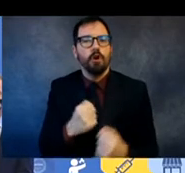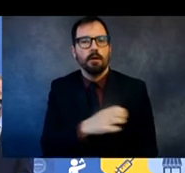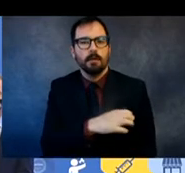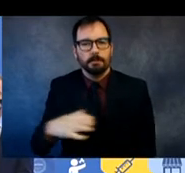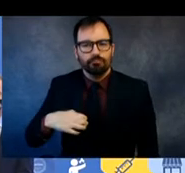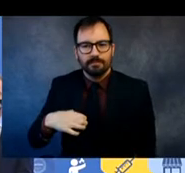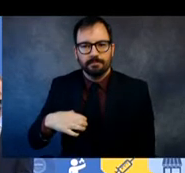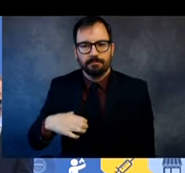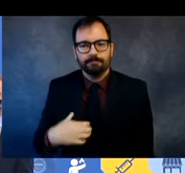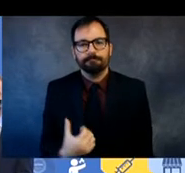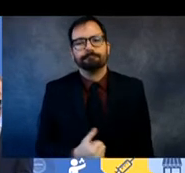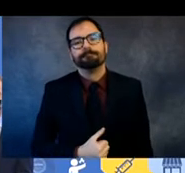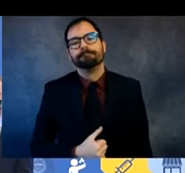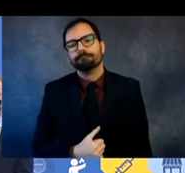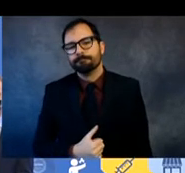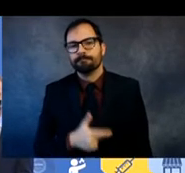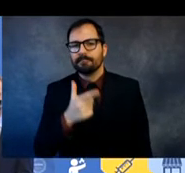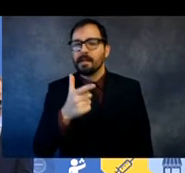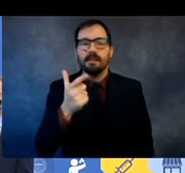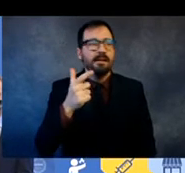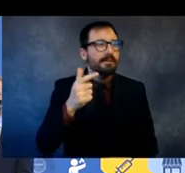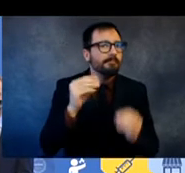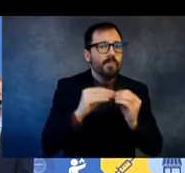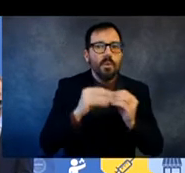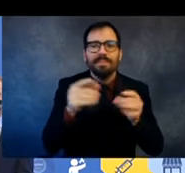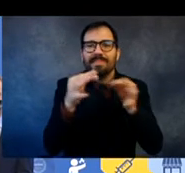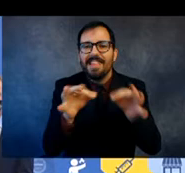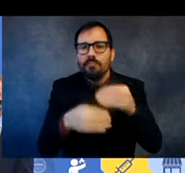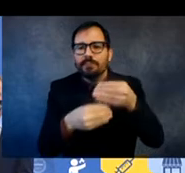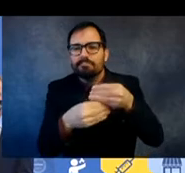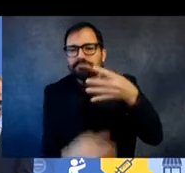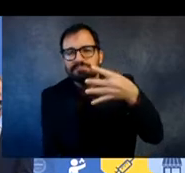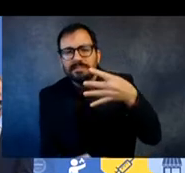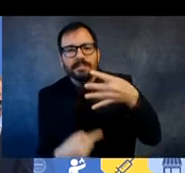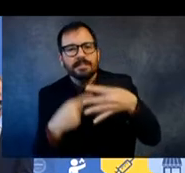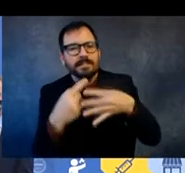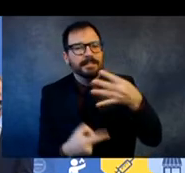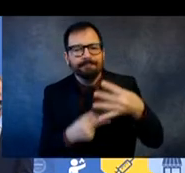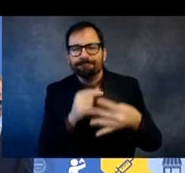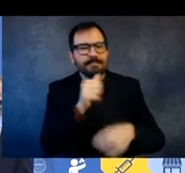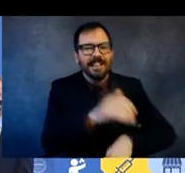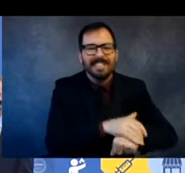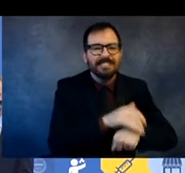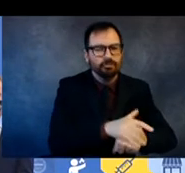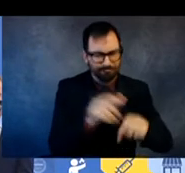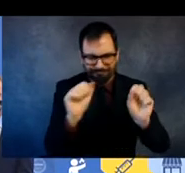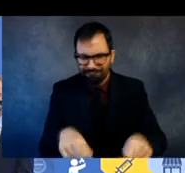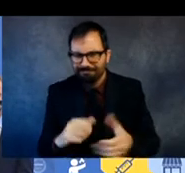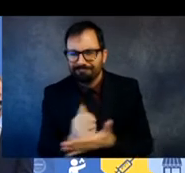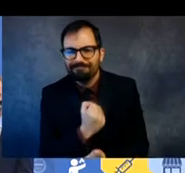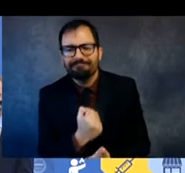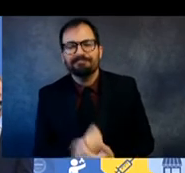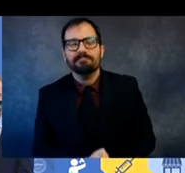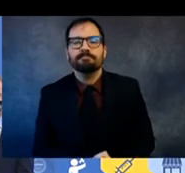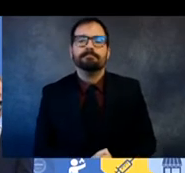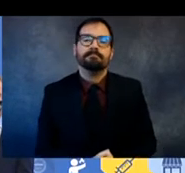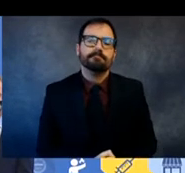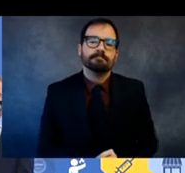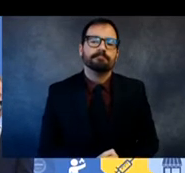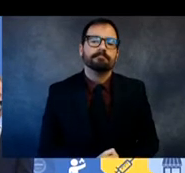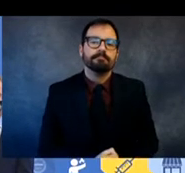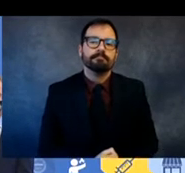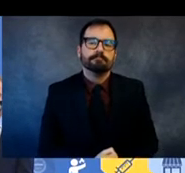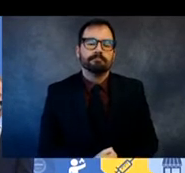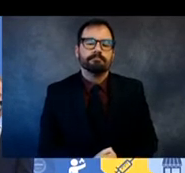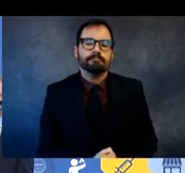So if you're a Boston resident, you're 65 and older, and you want to be able to get a vaccine, you can either go online or you can call 311. If you're a